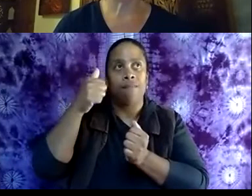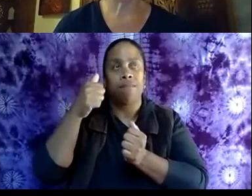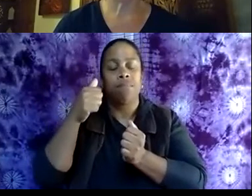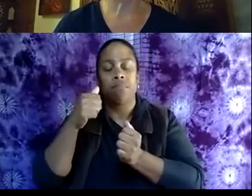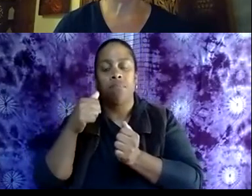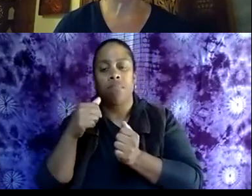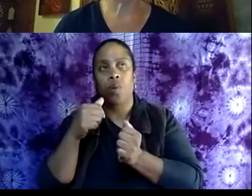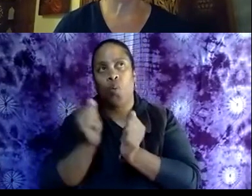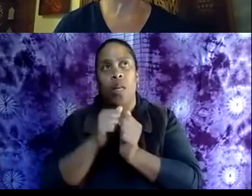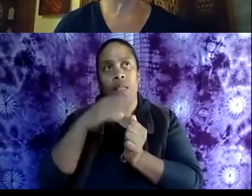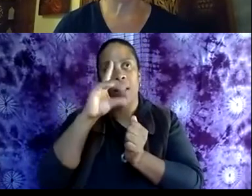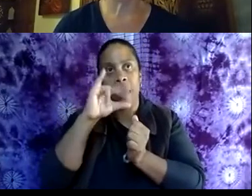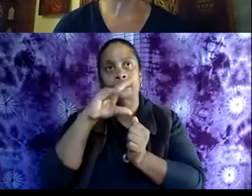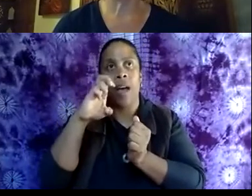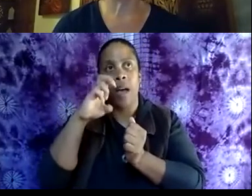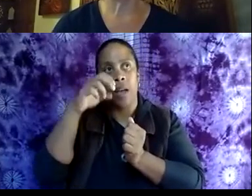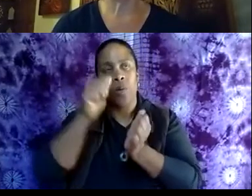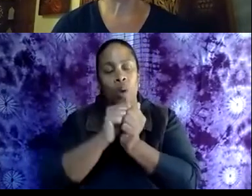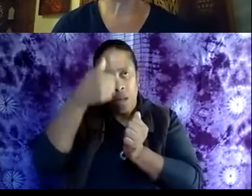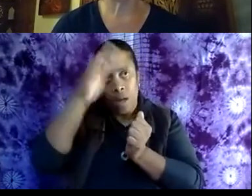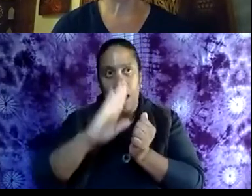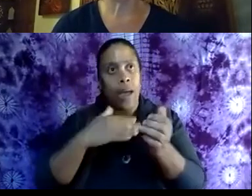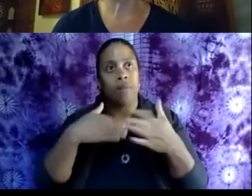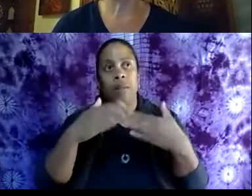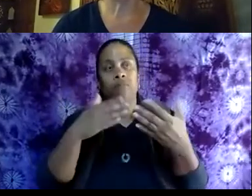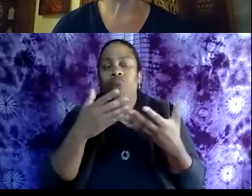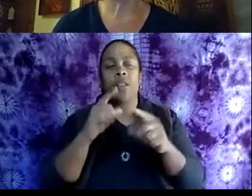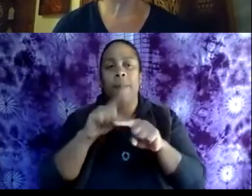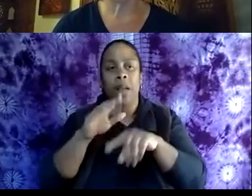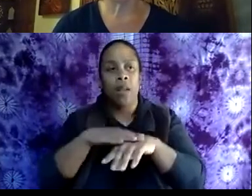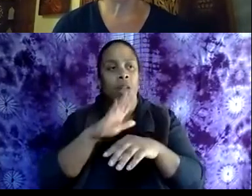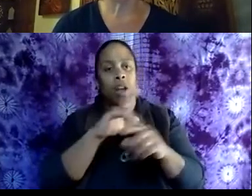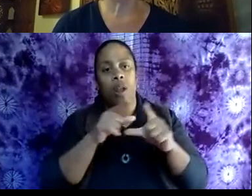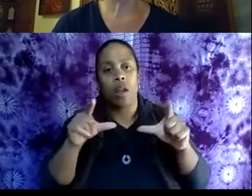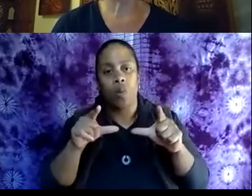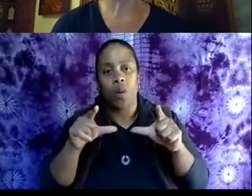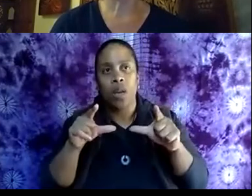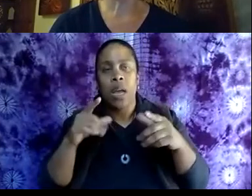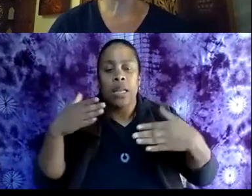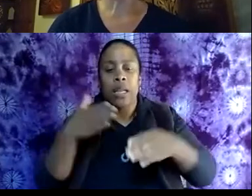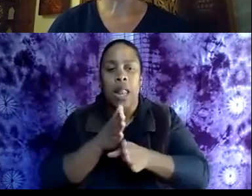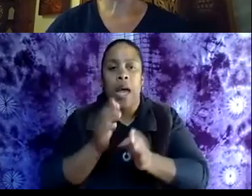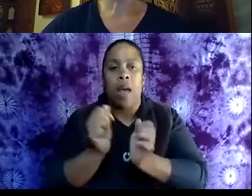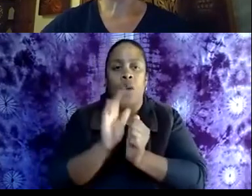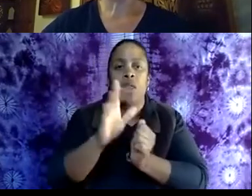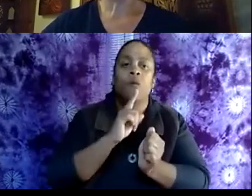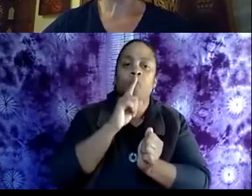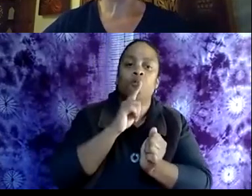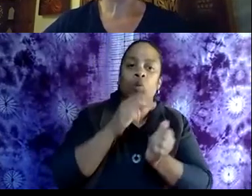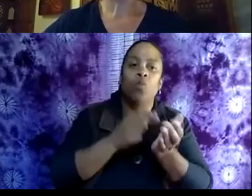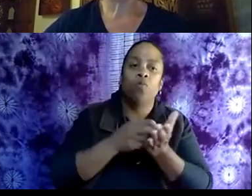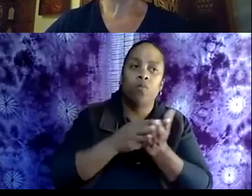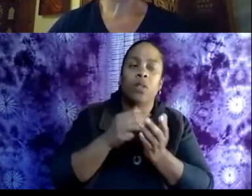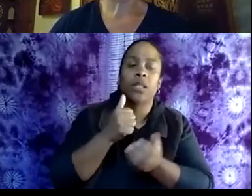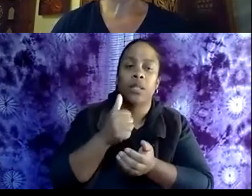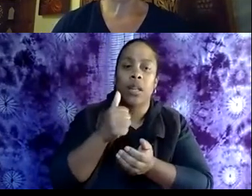on what language they use, in a way that aligns with their true self. And so these are the two